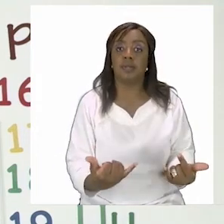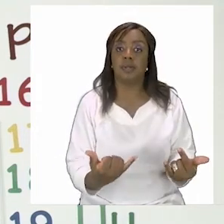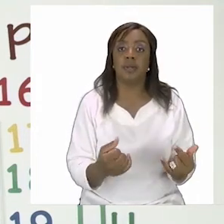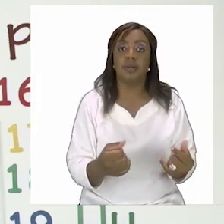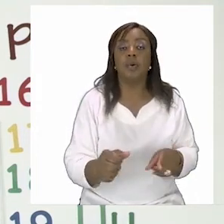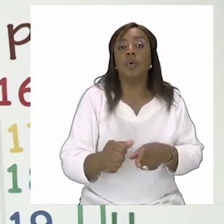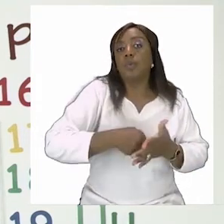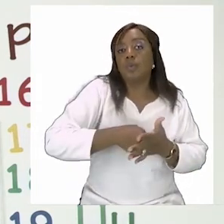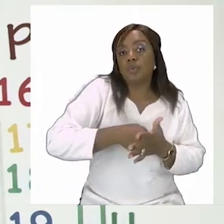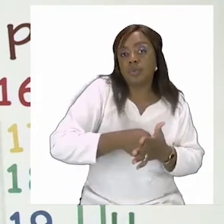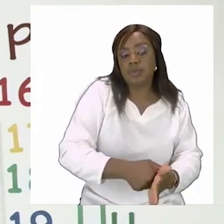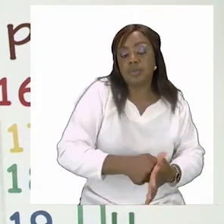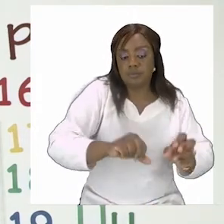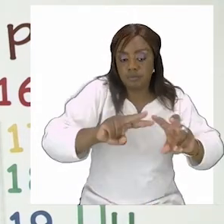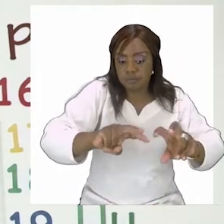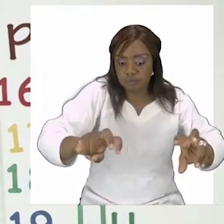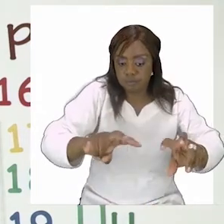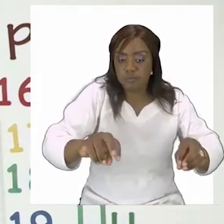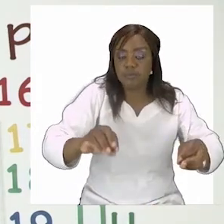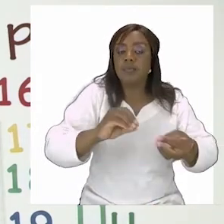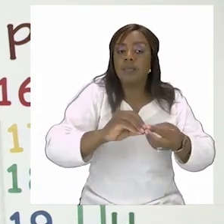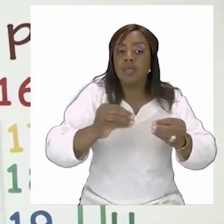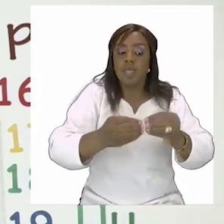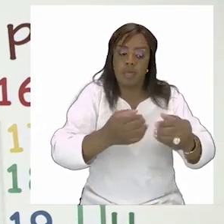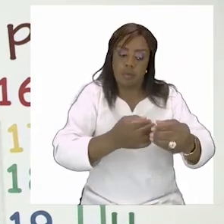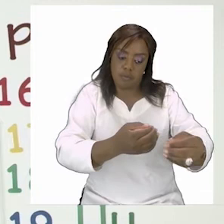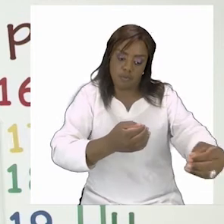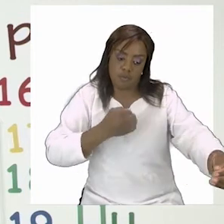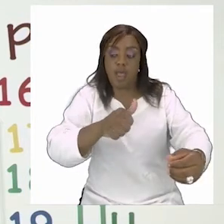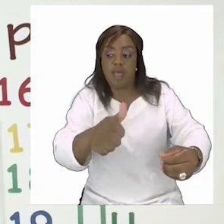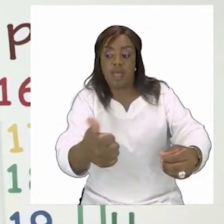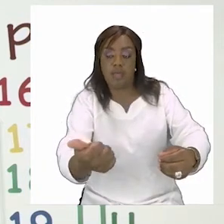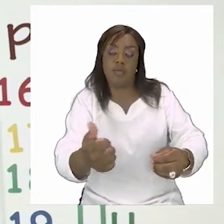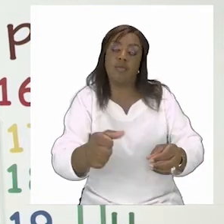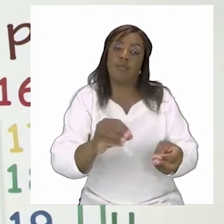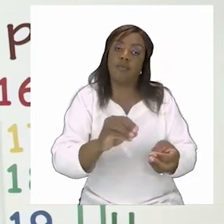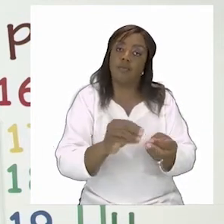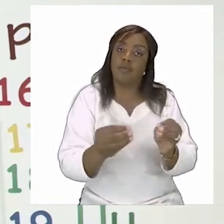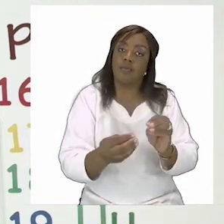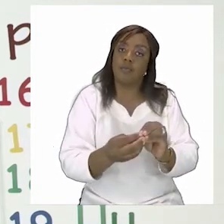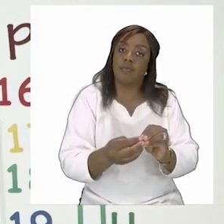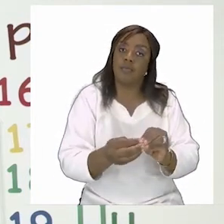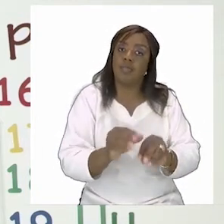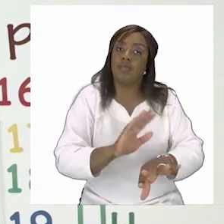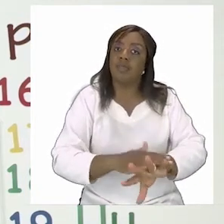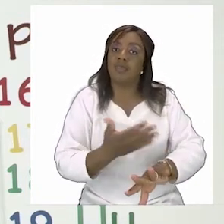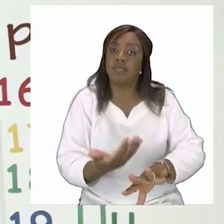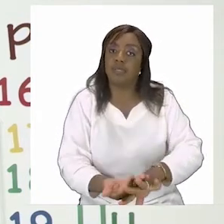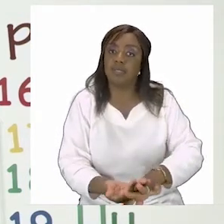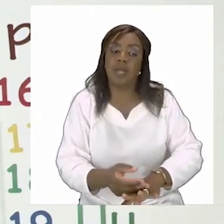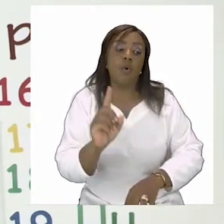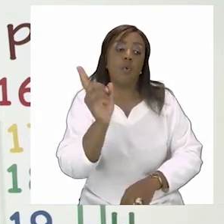try and identify the numbers before certain numbers. If I say to you, what is the